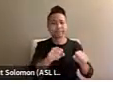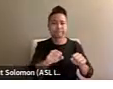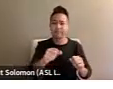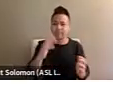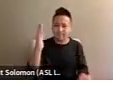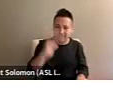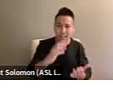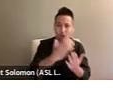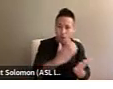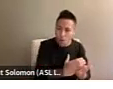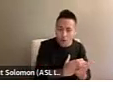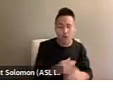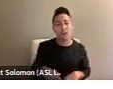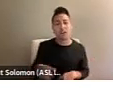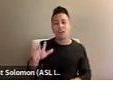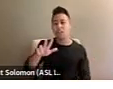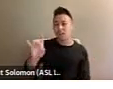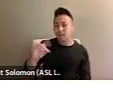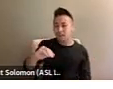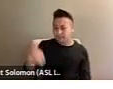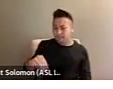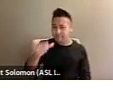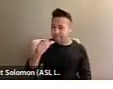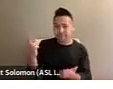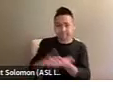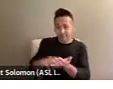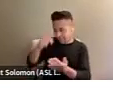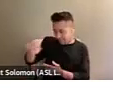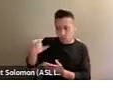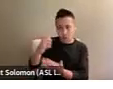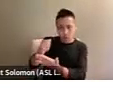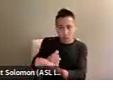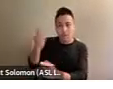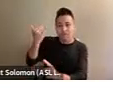38% said they didn't register for a specific course because the textbook was too expensive.